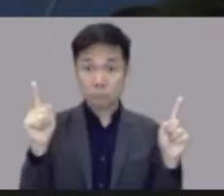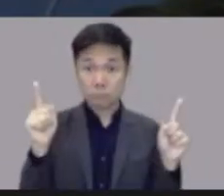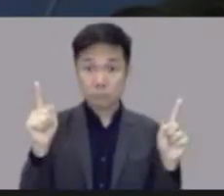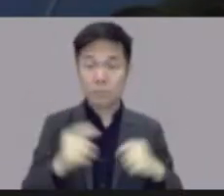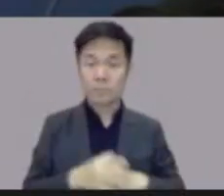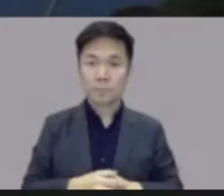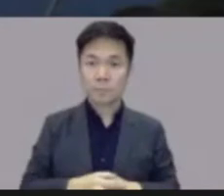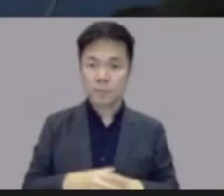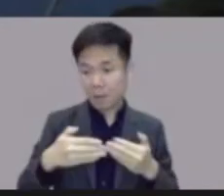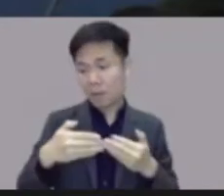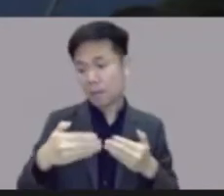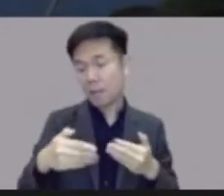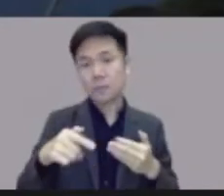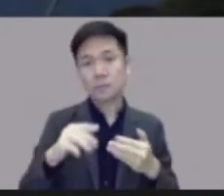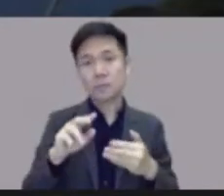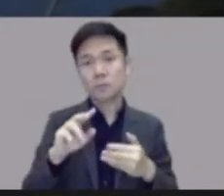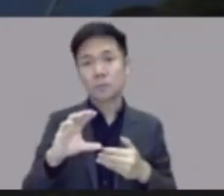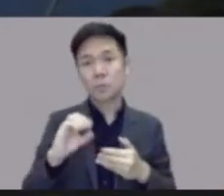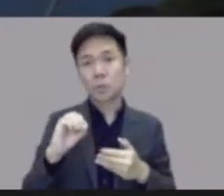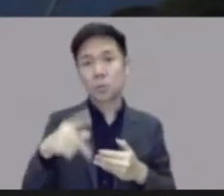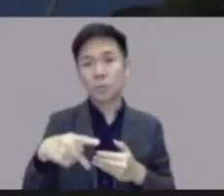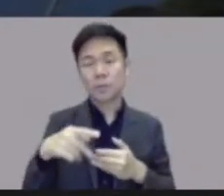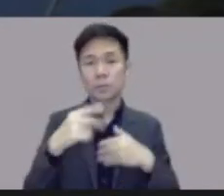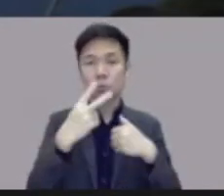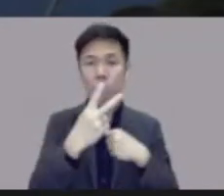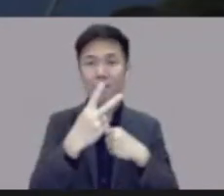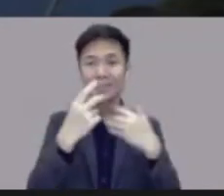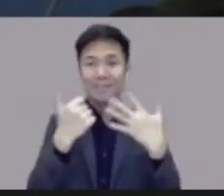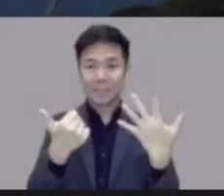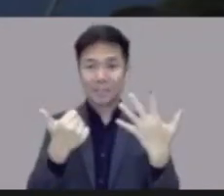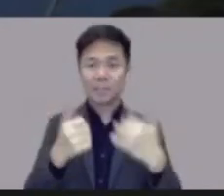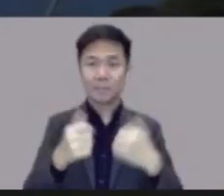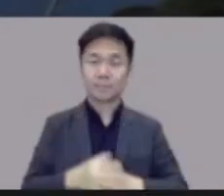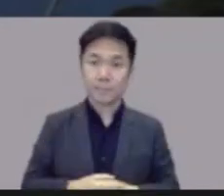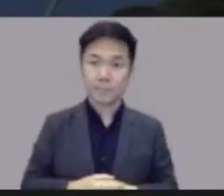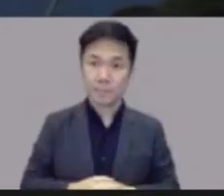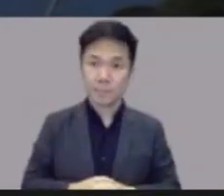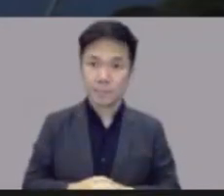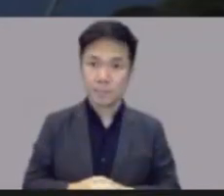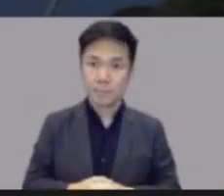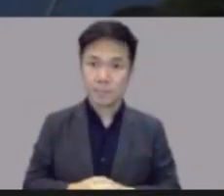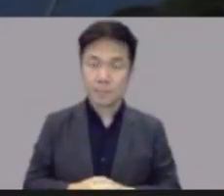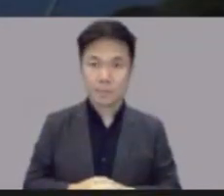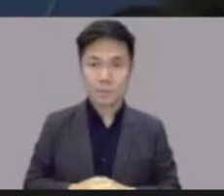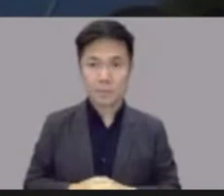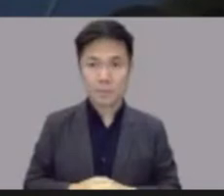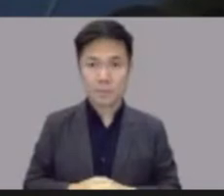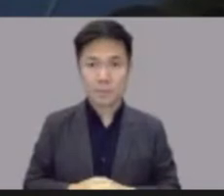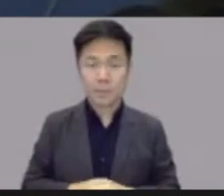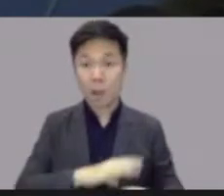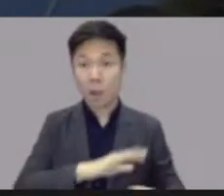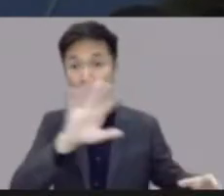26 this is the most important this is our Collective